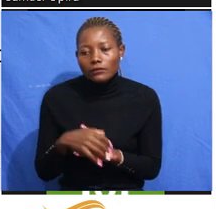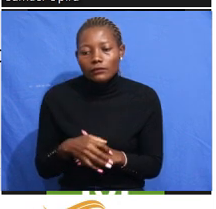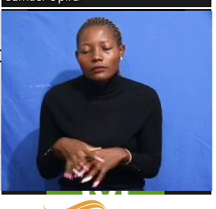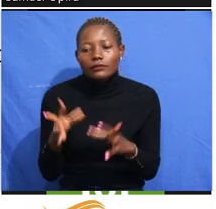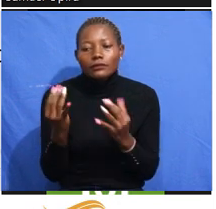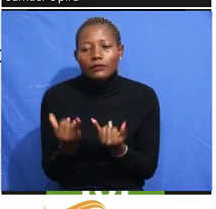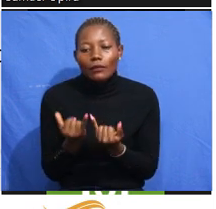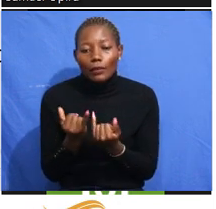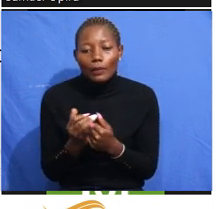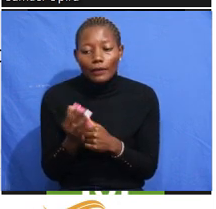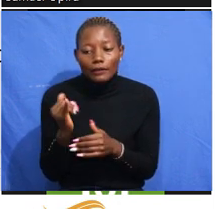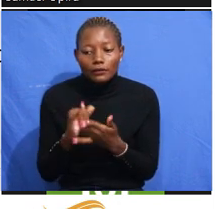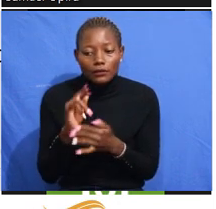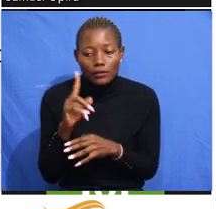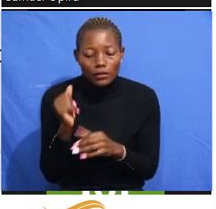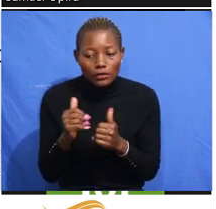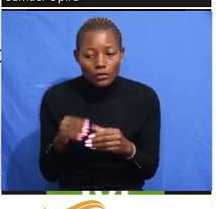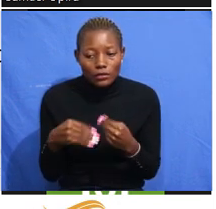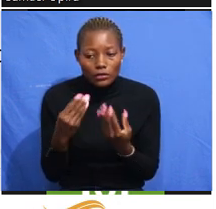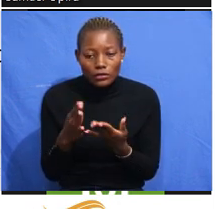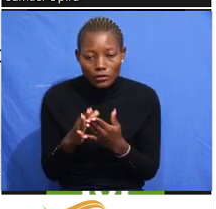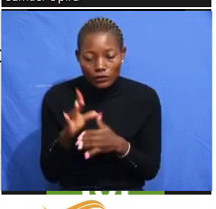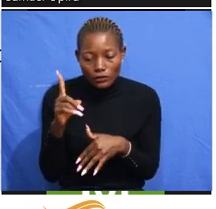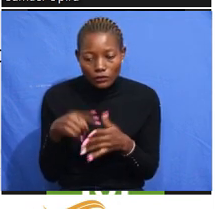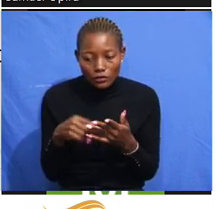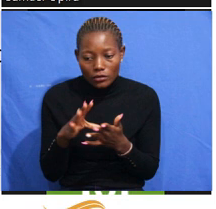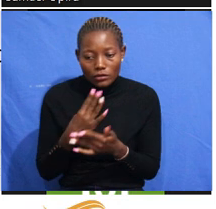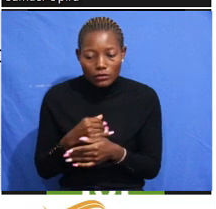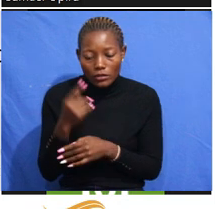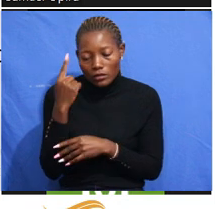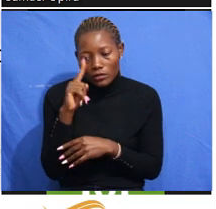So that is the one that provides the phosphate that is required for that,